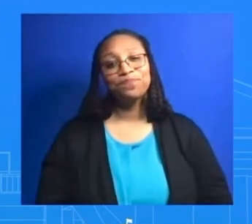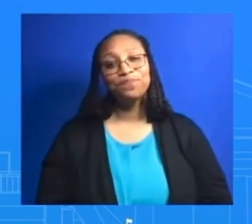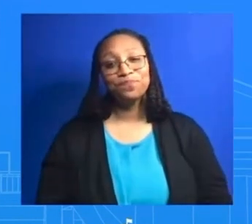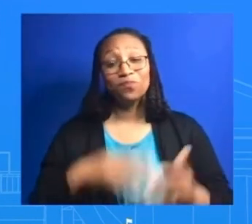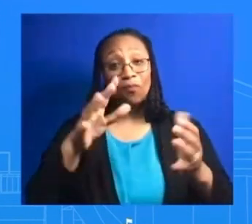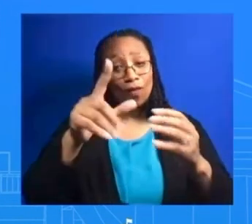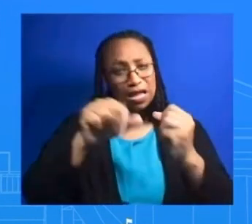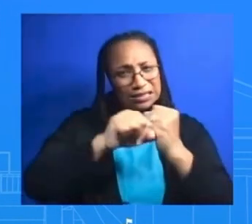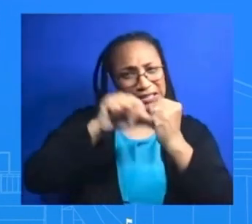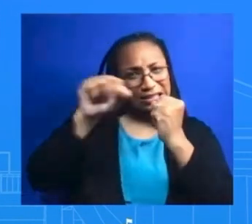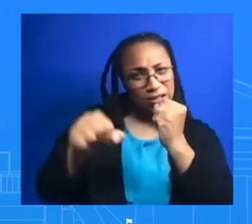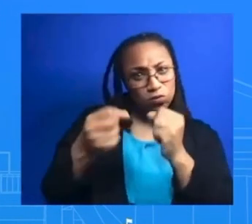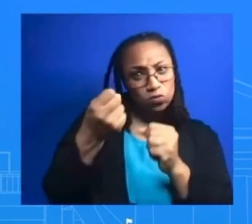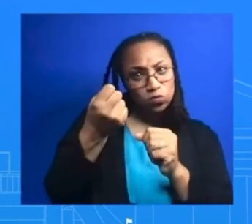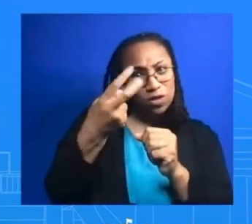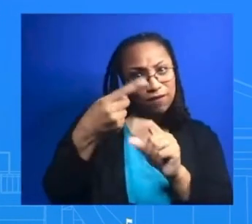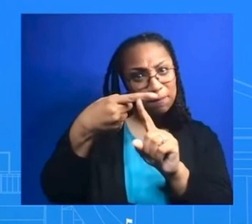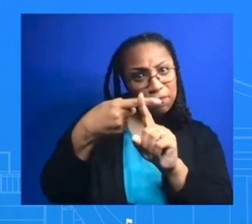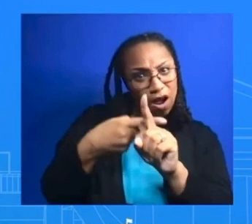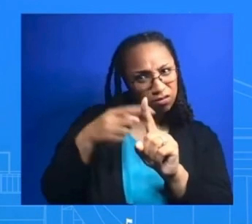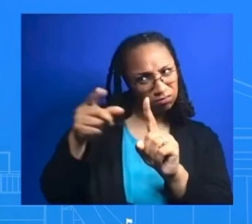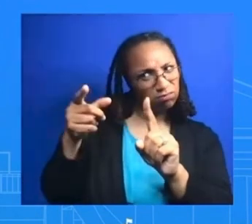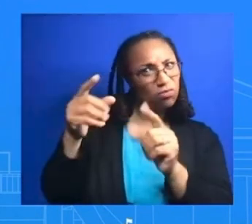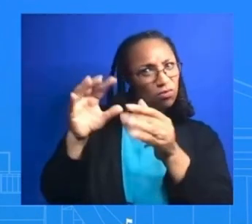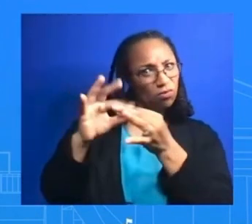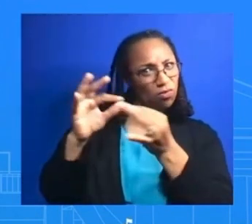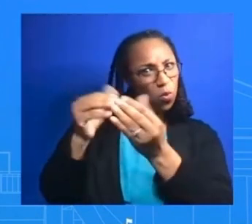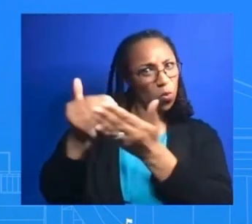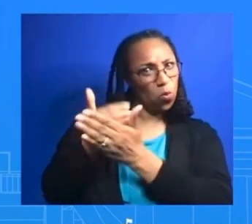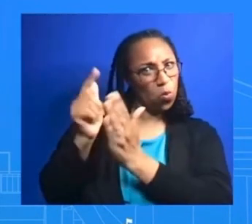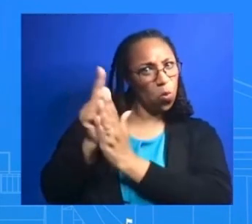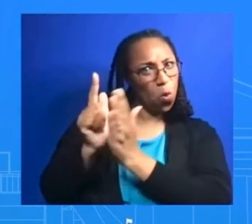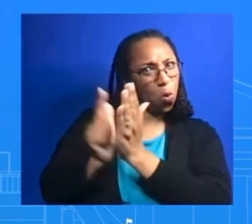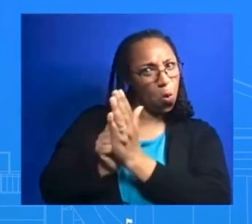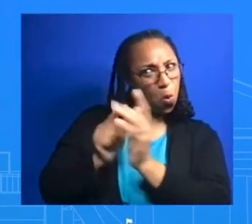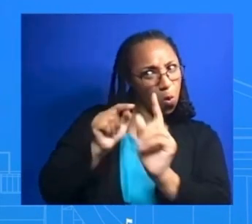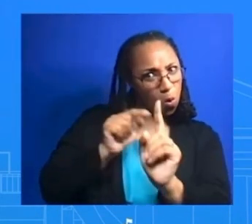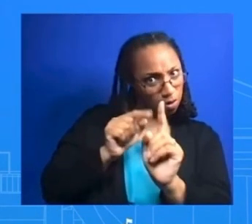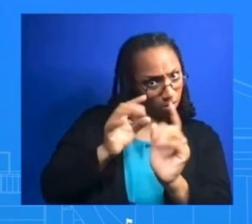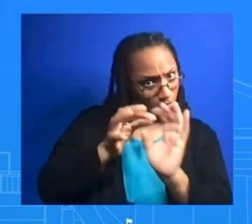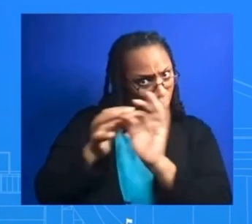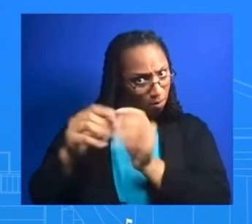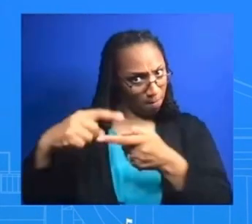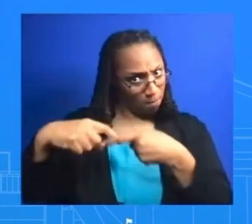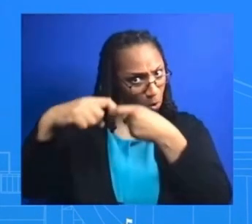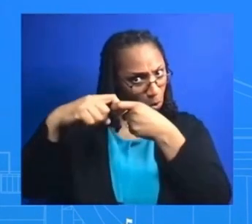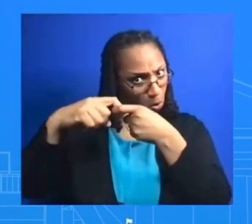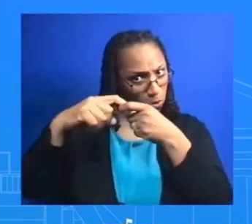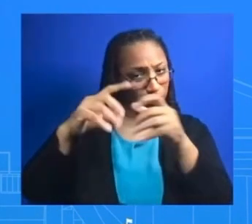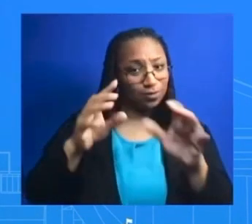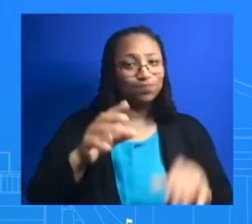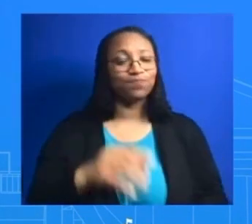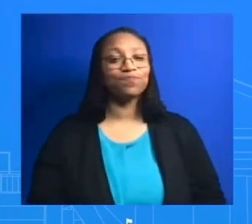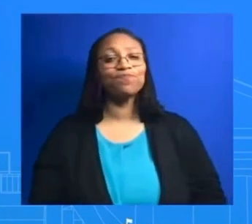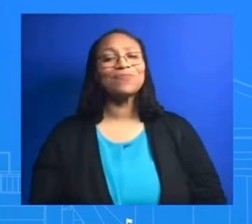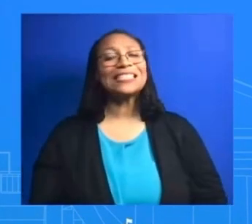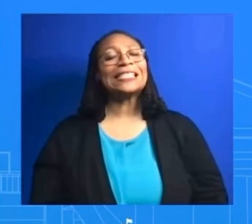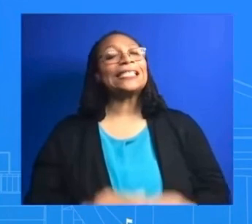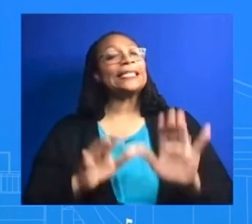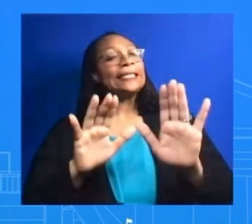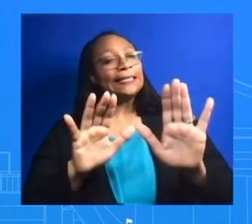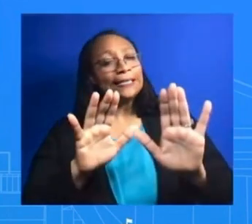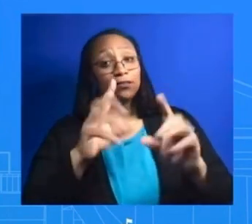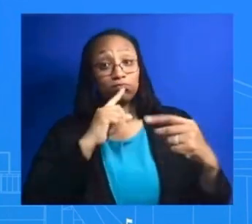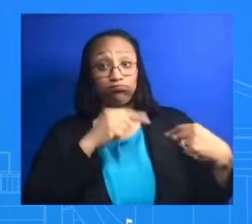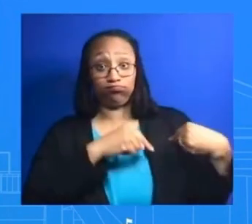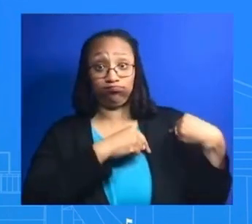year? You know, from day one, the President, Vice President, and the Department of Education has been focused on getting more students into higher education and